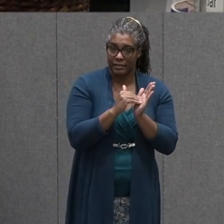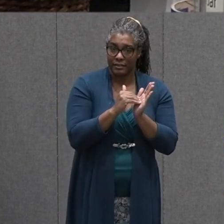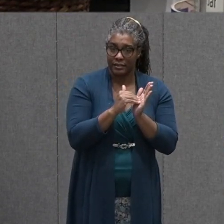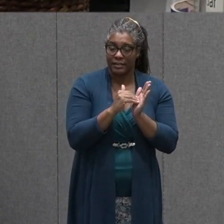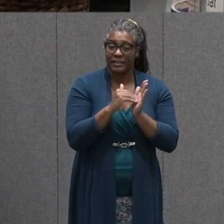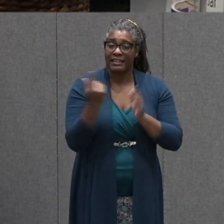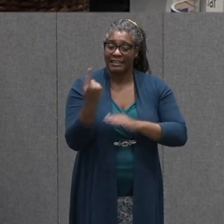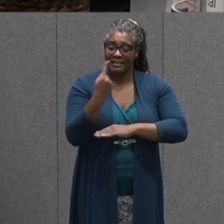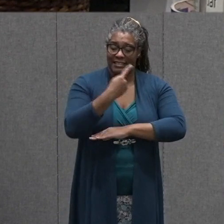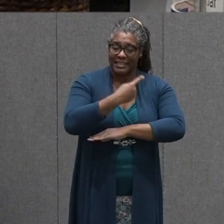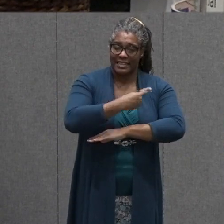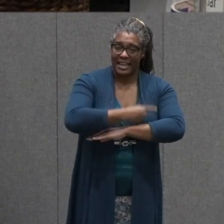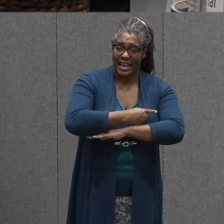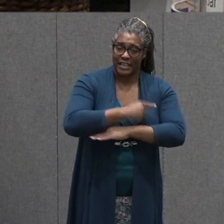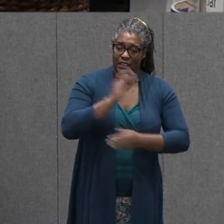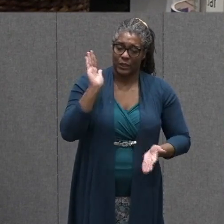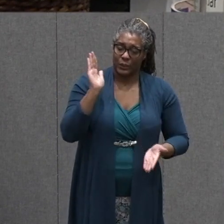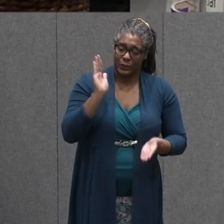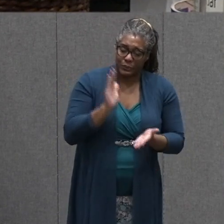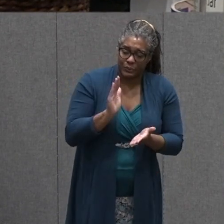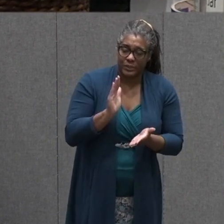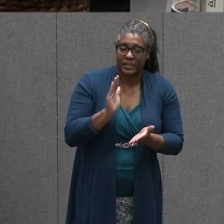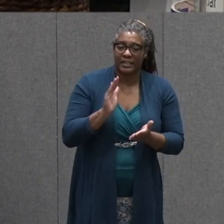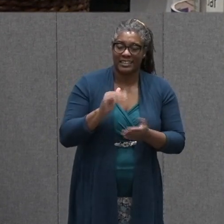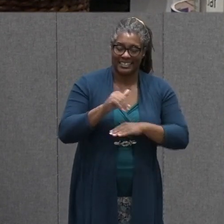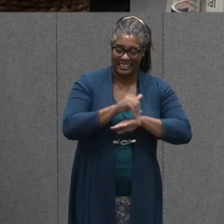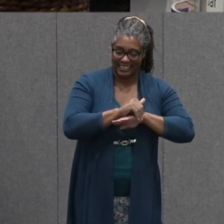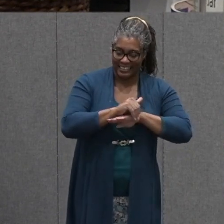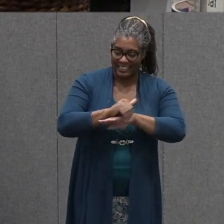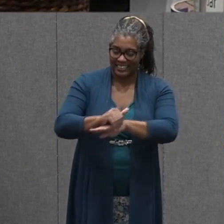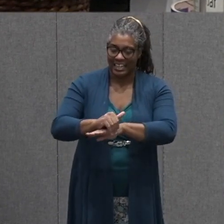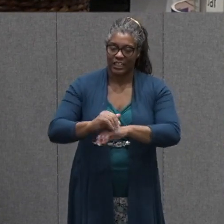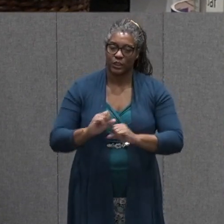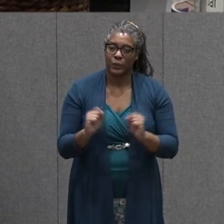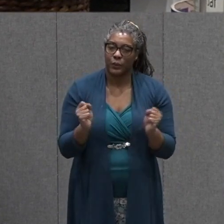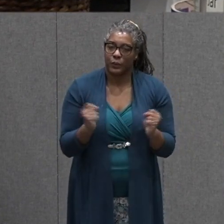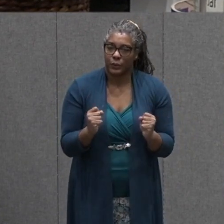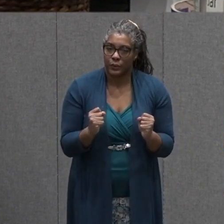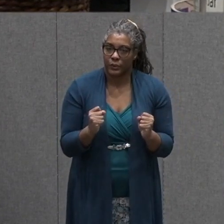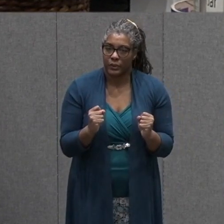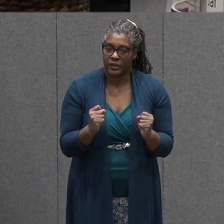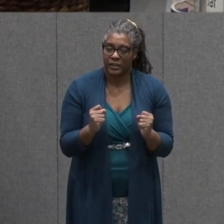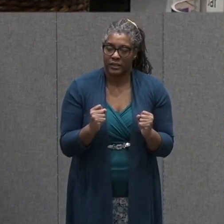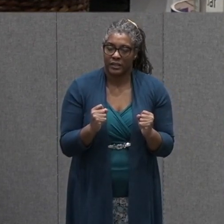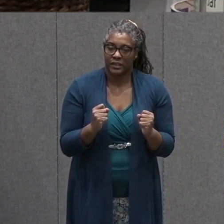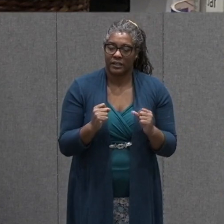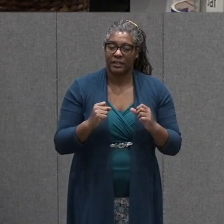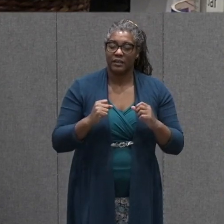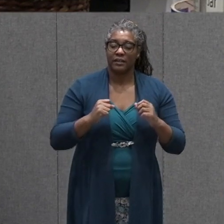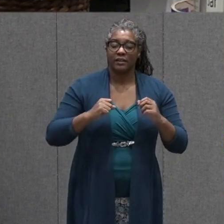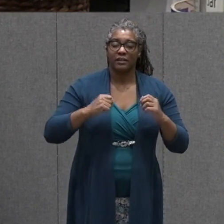you. And then in the final box, I'd like you to write the word summer.